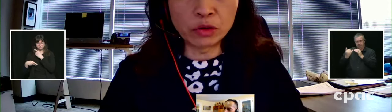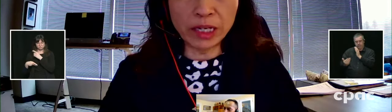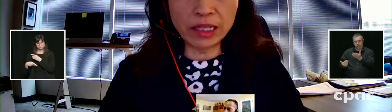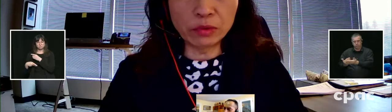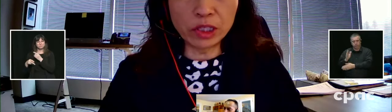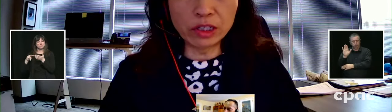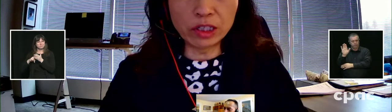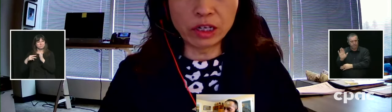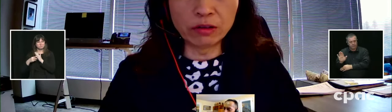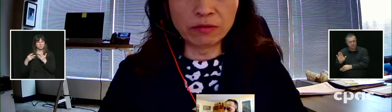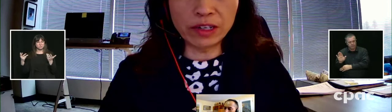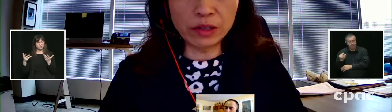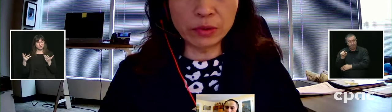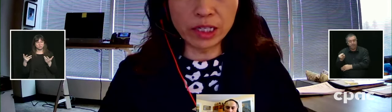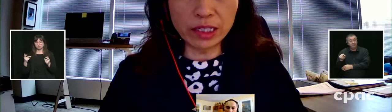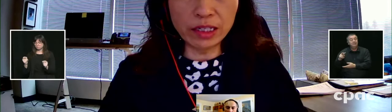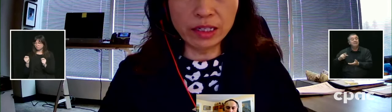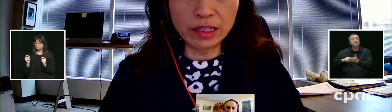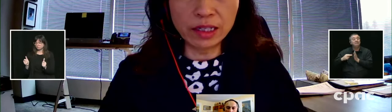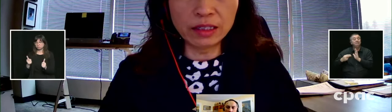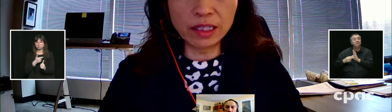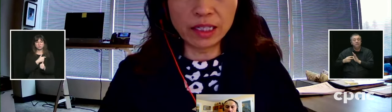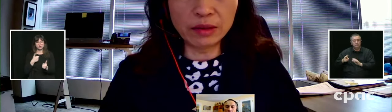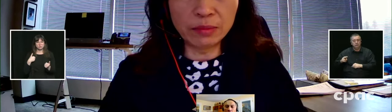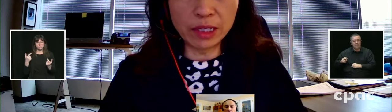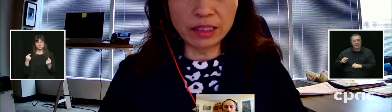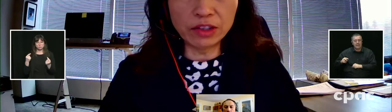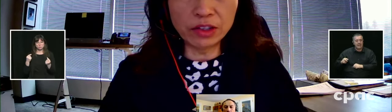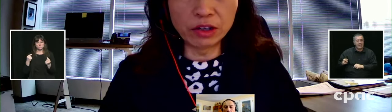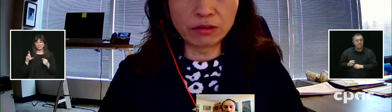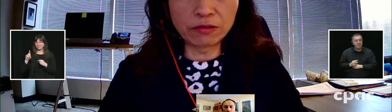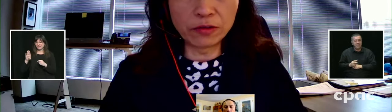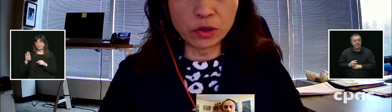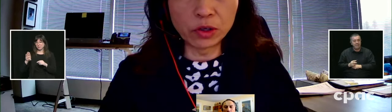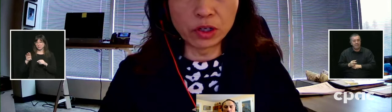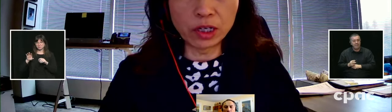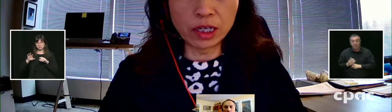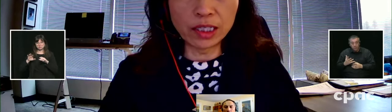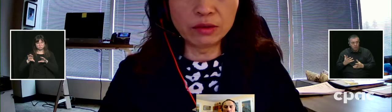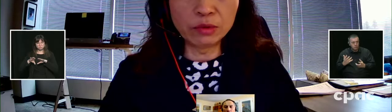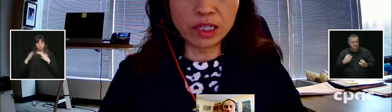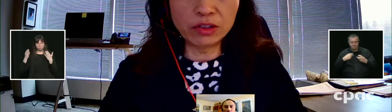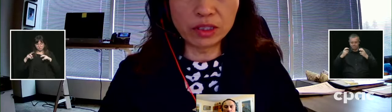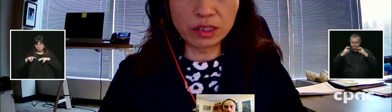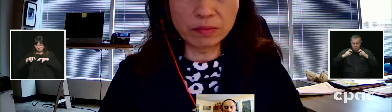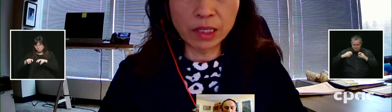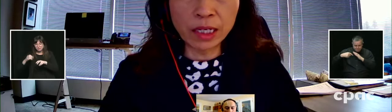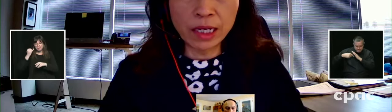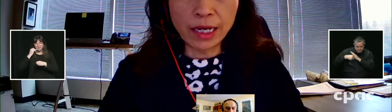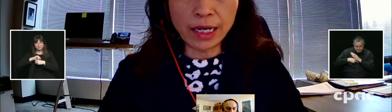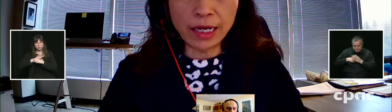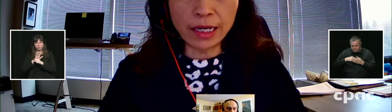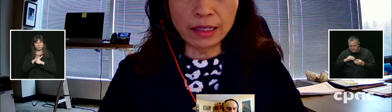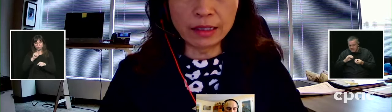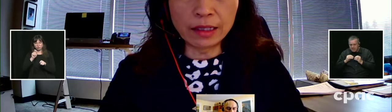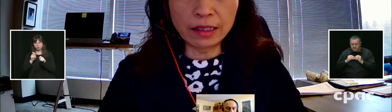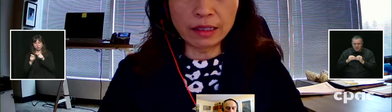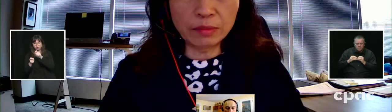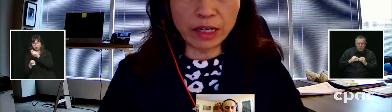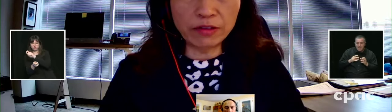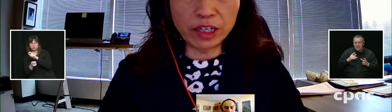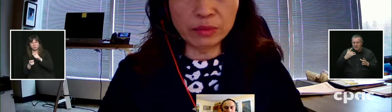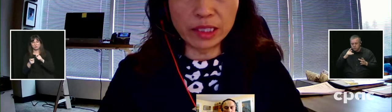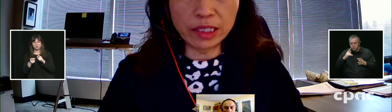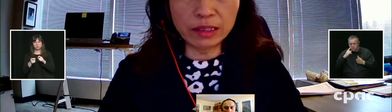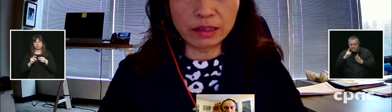which meant that we could go very quickly into the database to look for these mutations. And this is